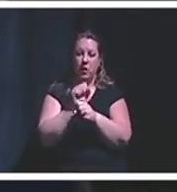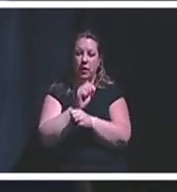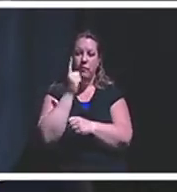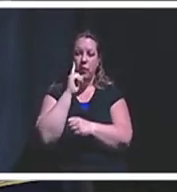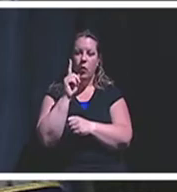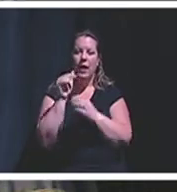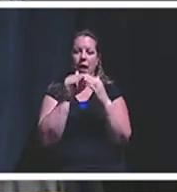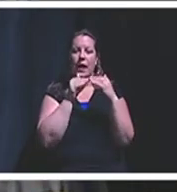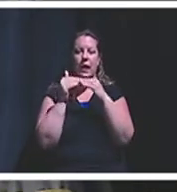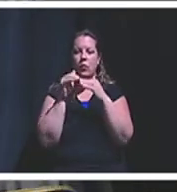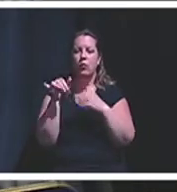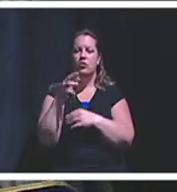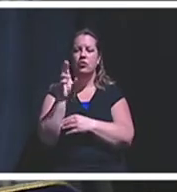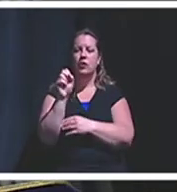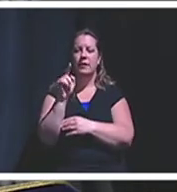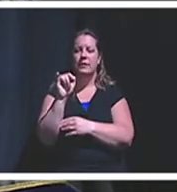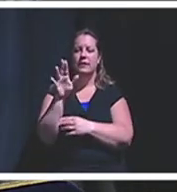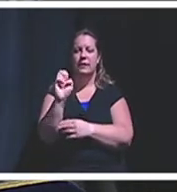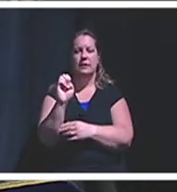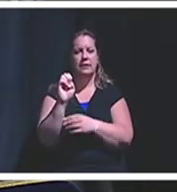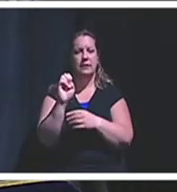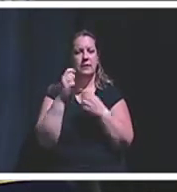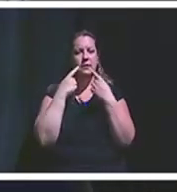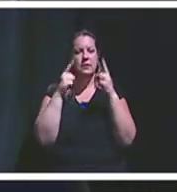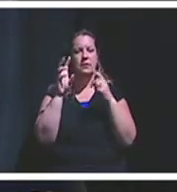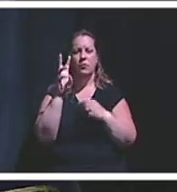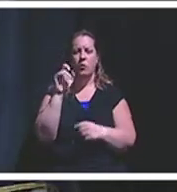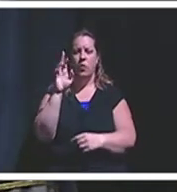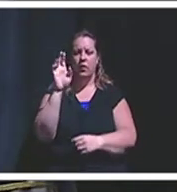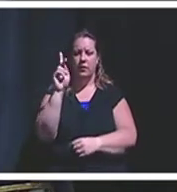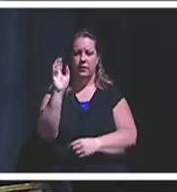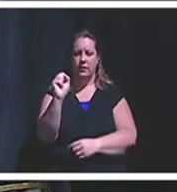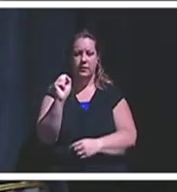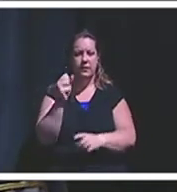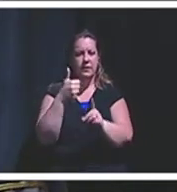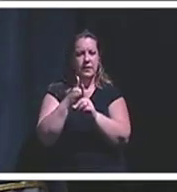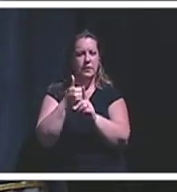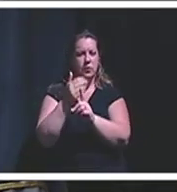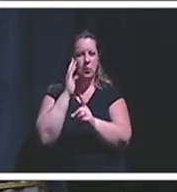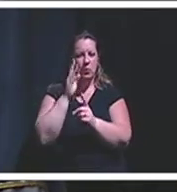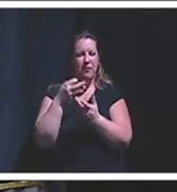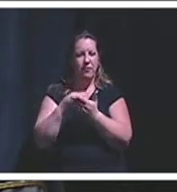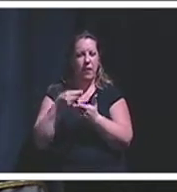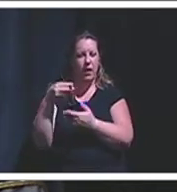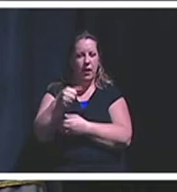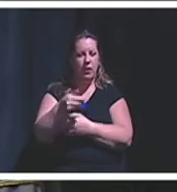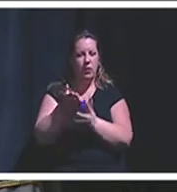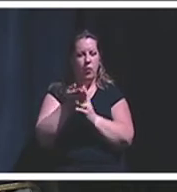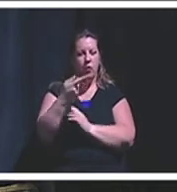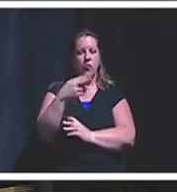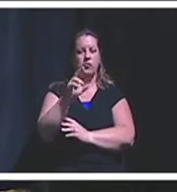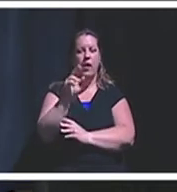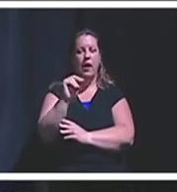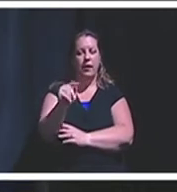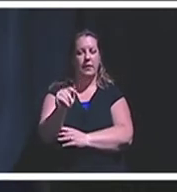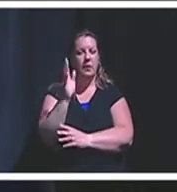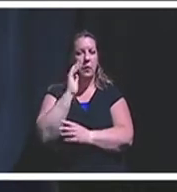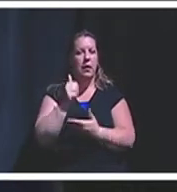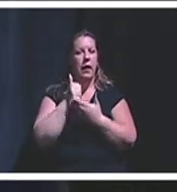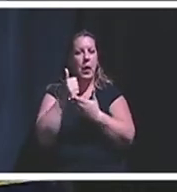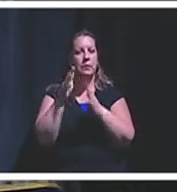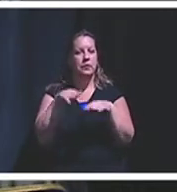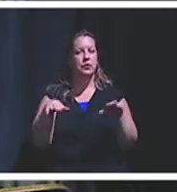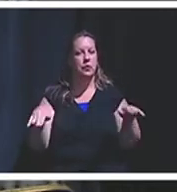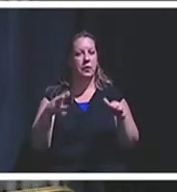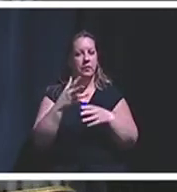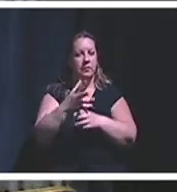funded by a grant by the Florida Bar Association and Greenberg Traurig, to help children obtain